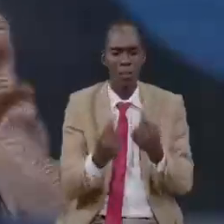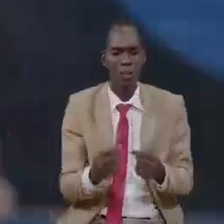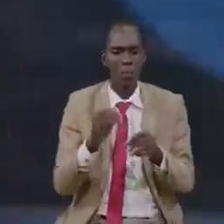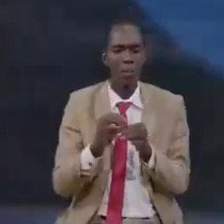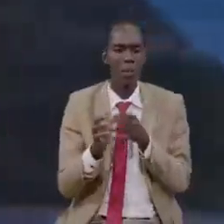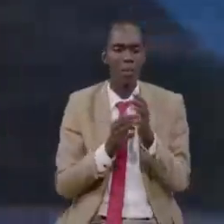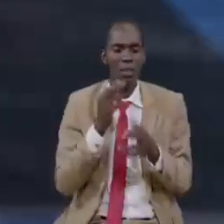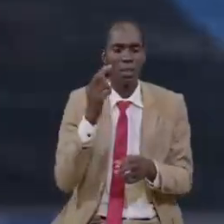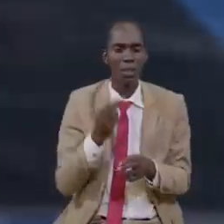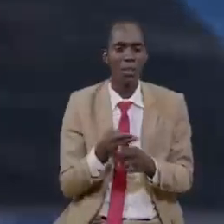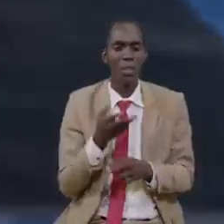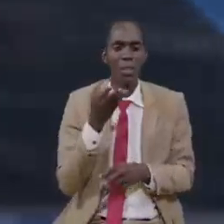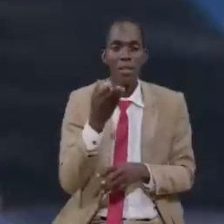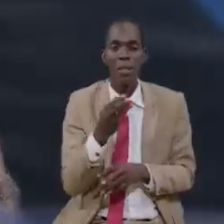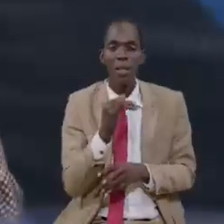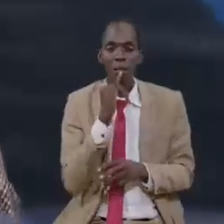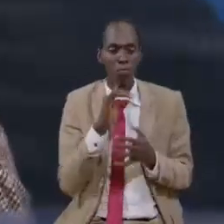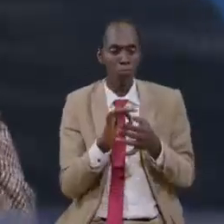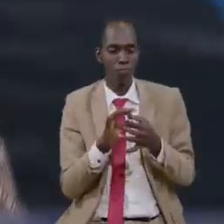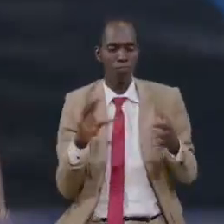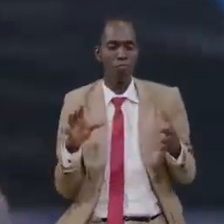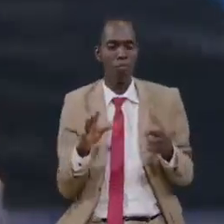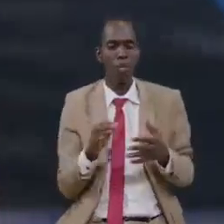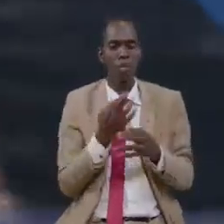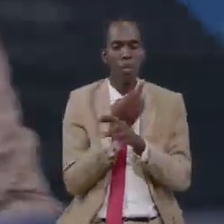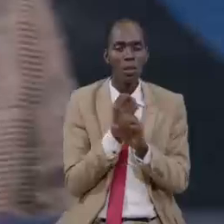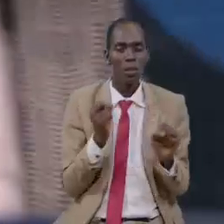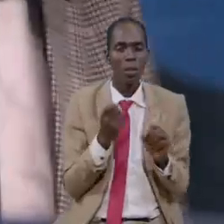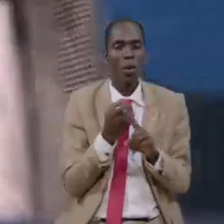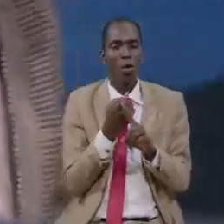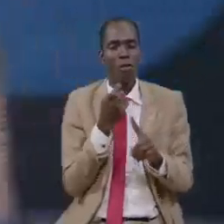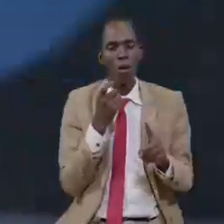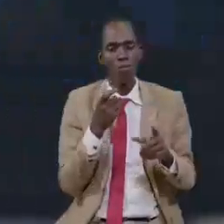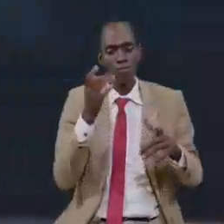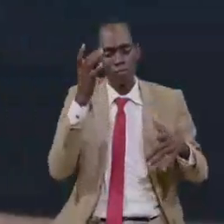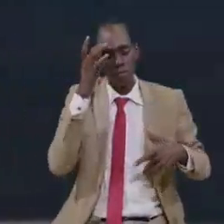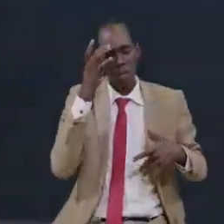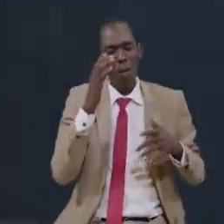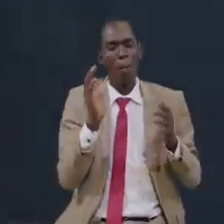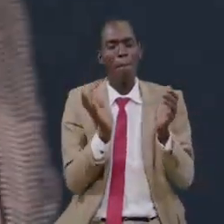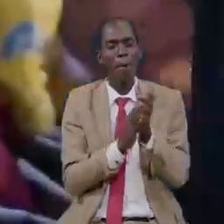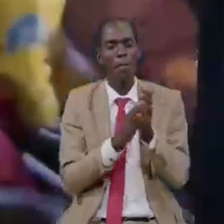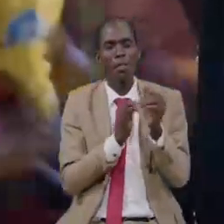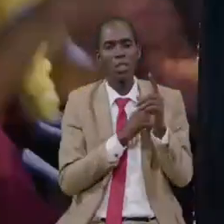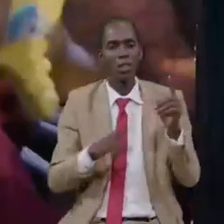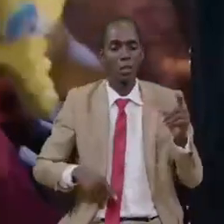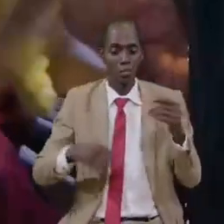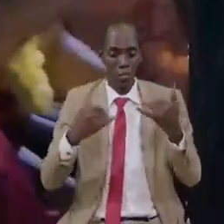release, there is redemption from sicknesses. Praise the Lord, tonight you are